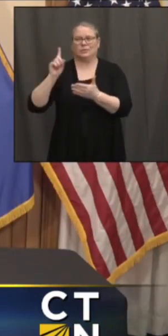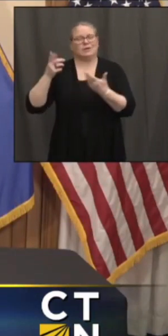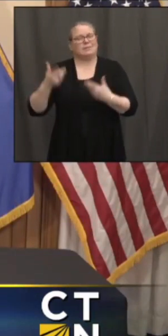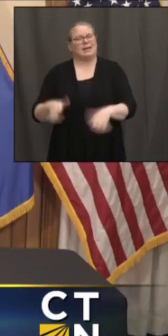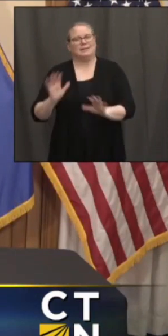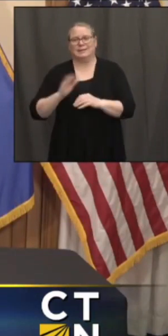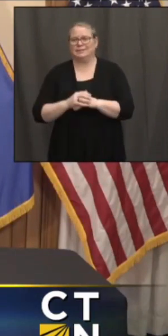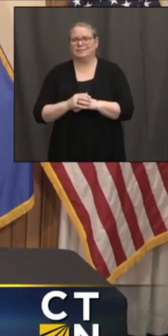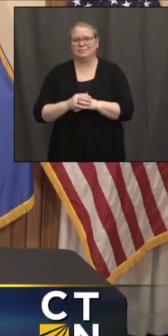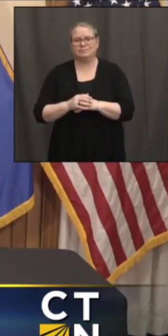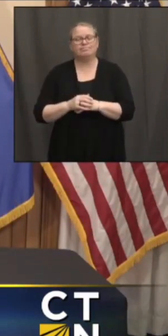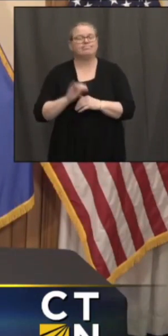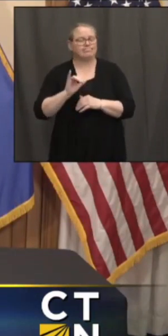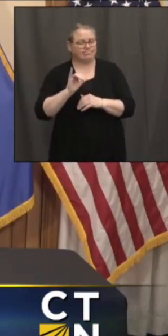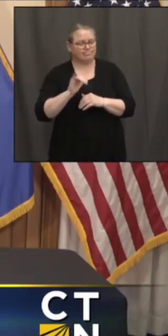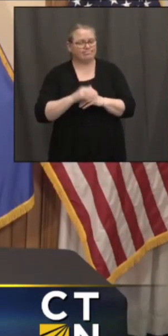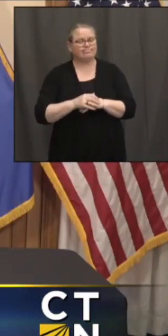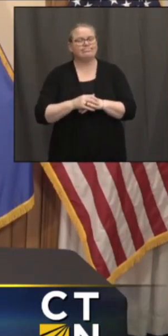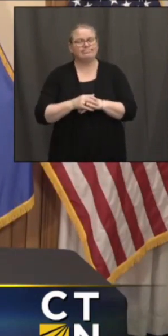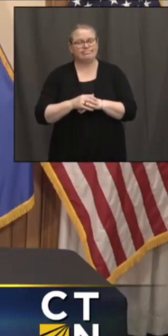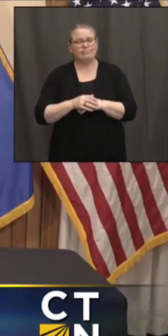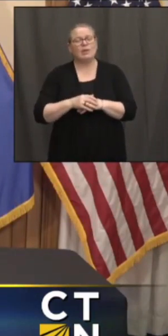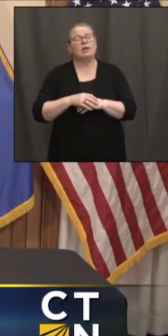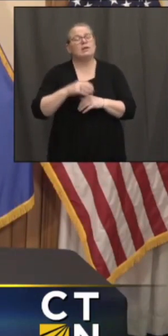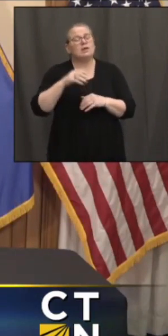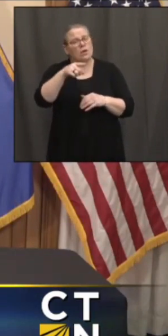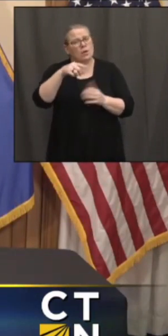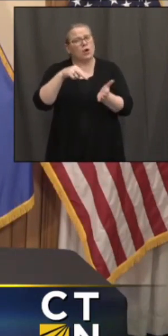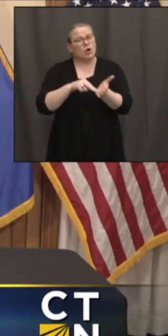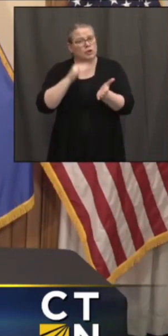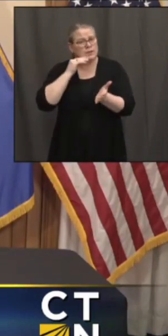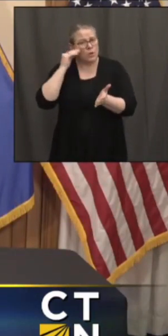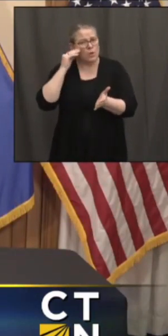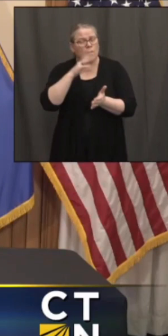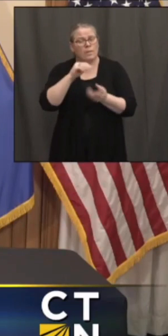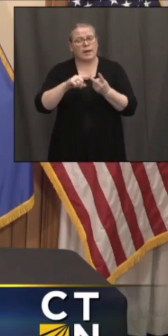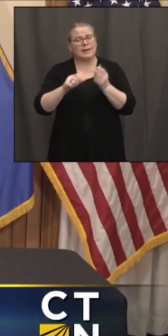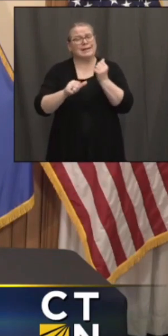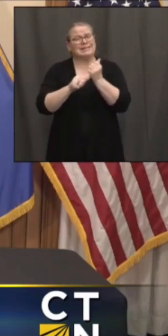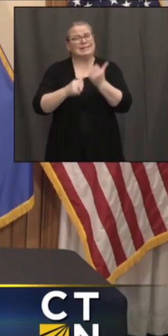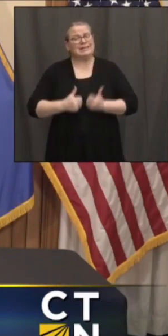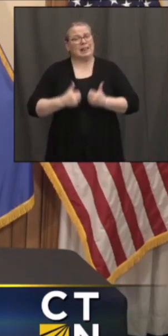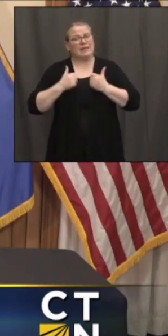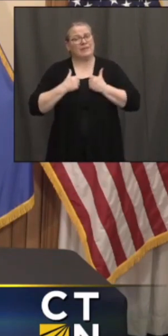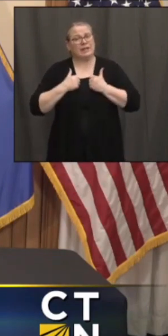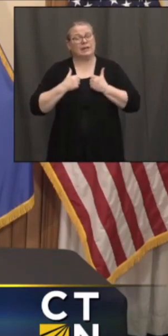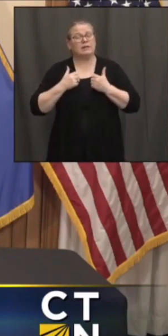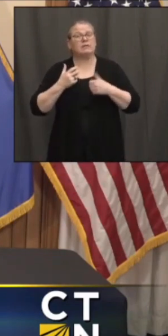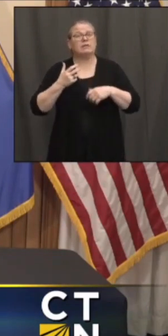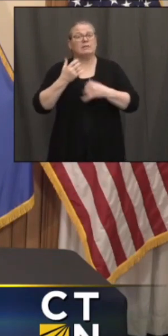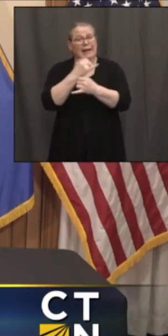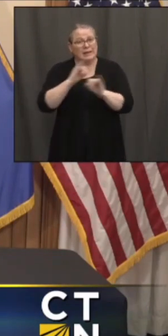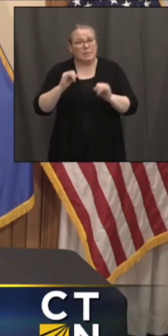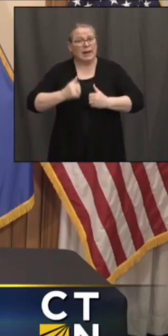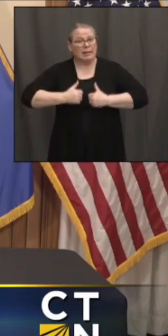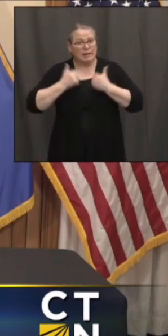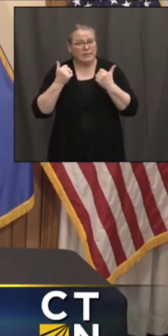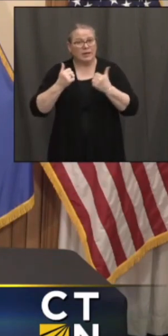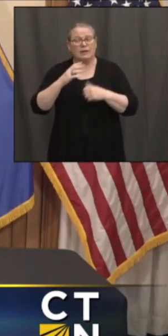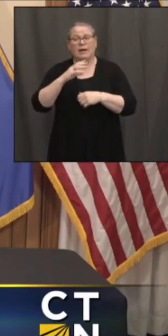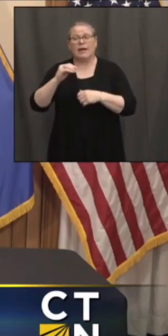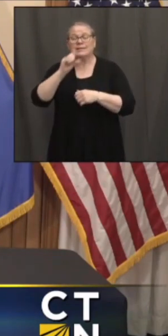addition to nursing homes and assisted living facilities, some independent living facilities and low-income senior